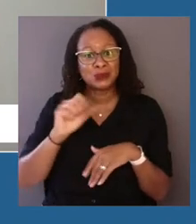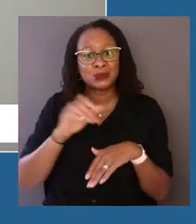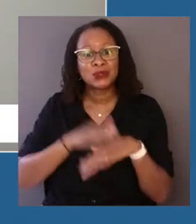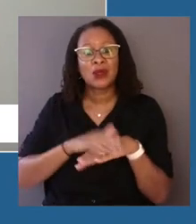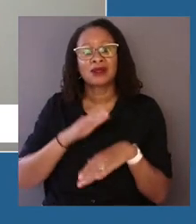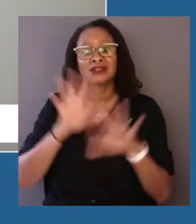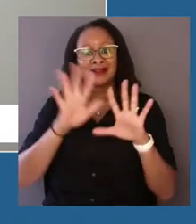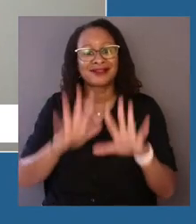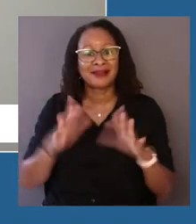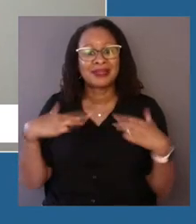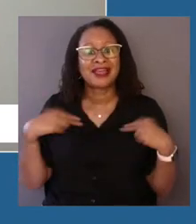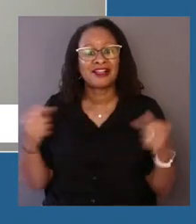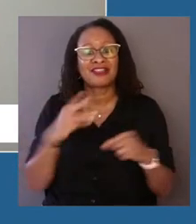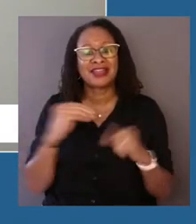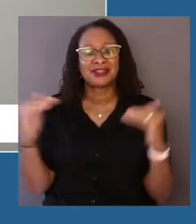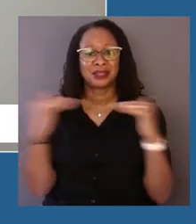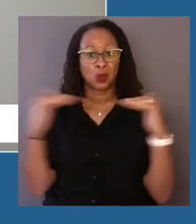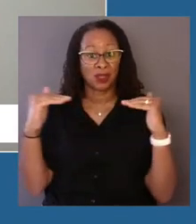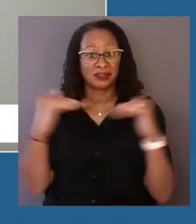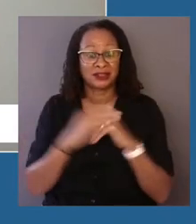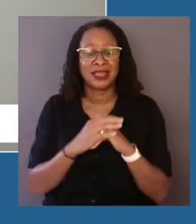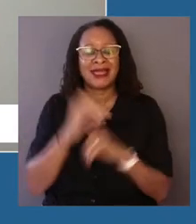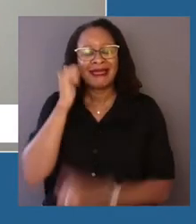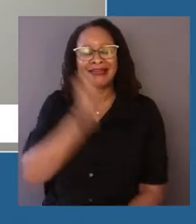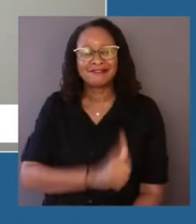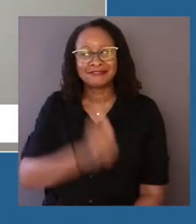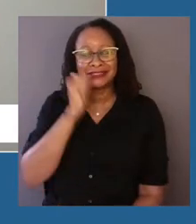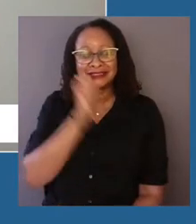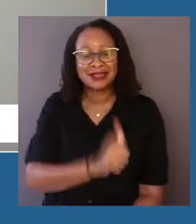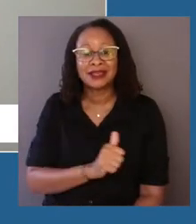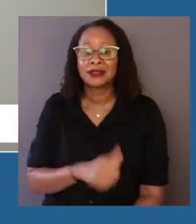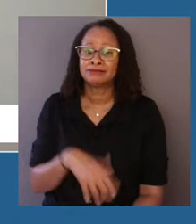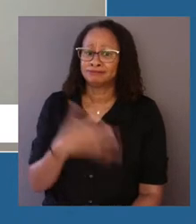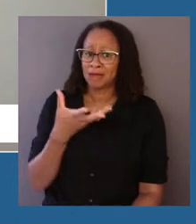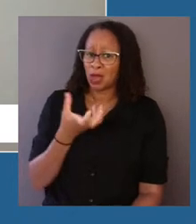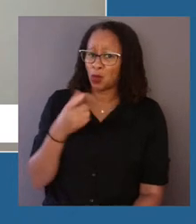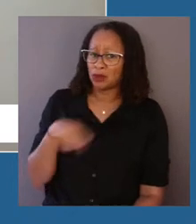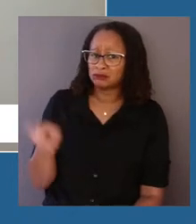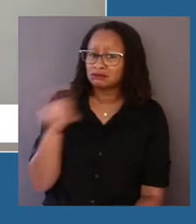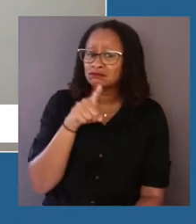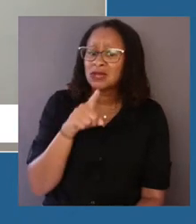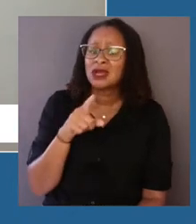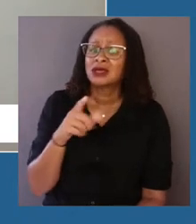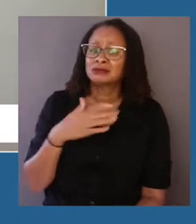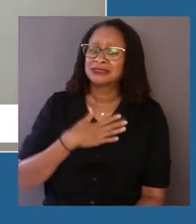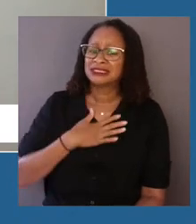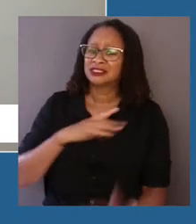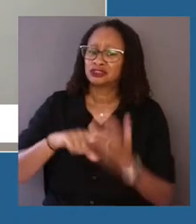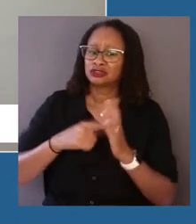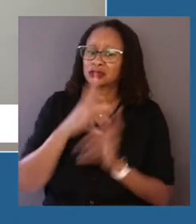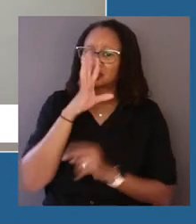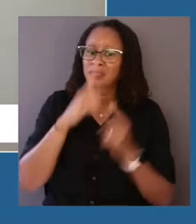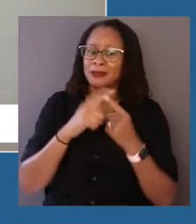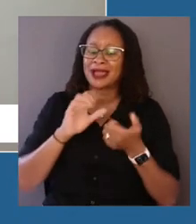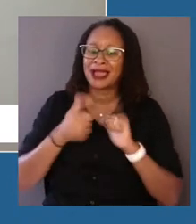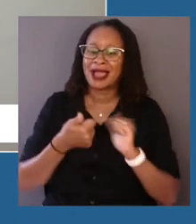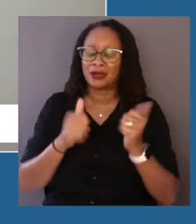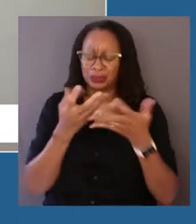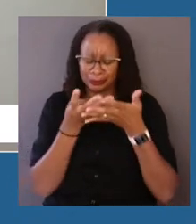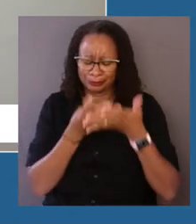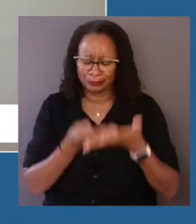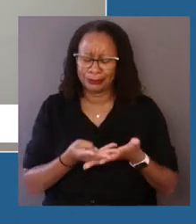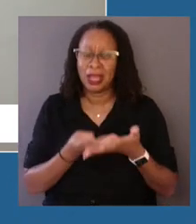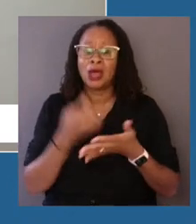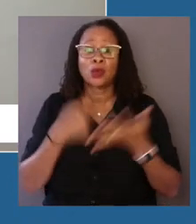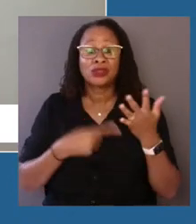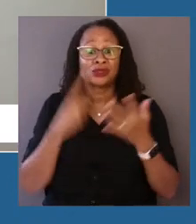days. I'd like to ask you guys to start by talking about how you distill that, what you think is most important for